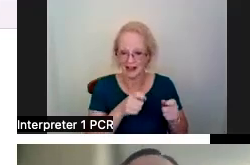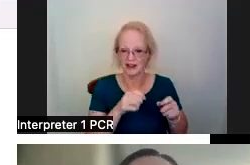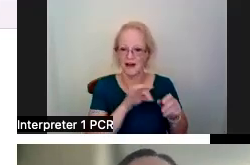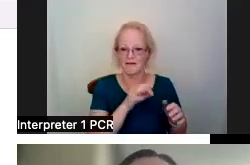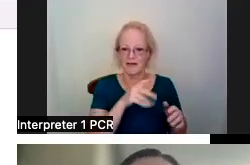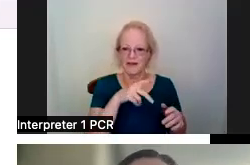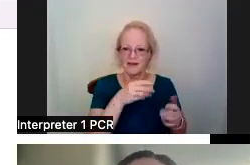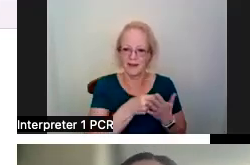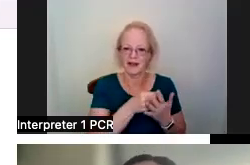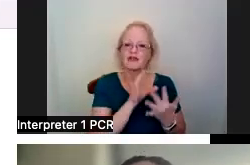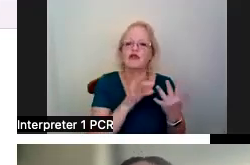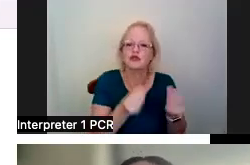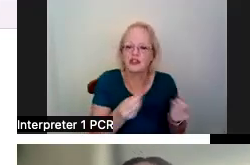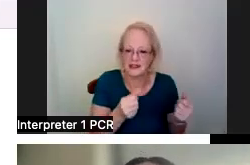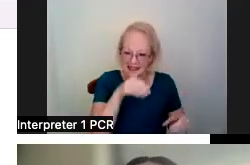plans. Next slide.